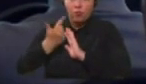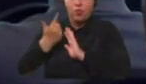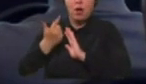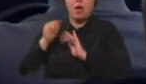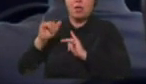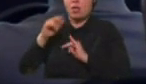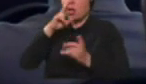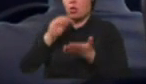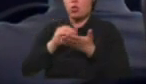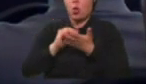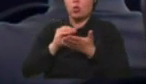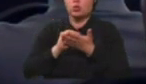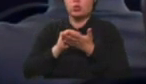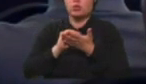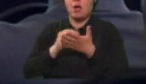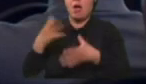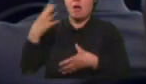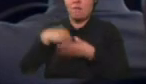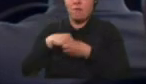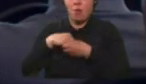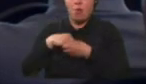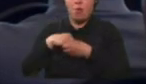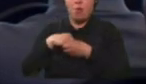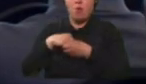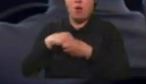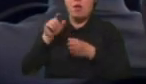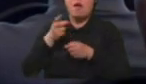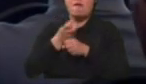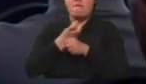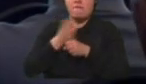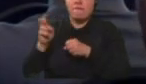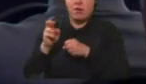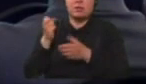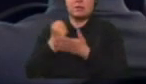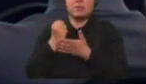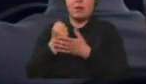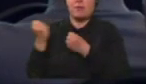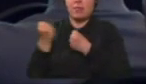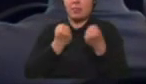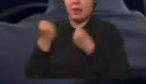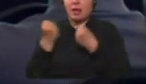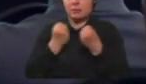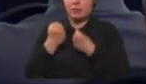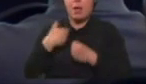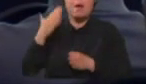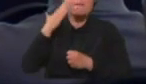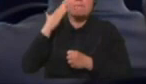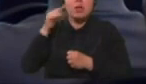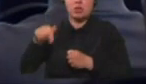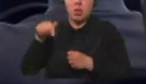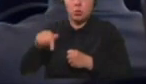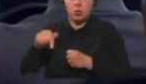exclusion and inclusion. Here's an image of my son walking to the bus stop, and I lived in this neighborhood, but I cannot pronounce